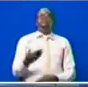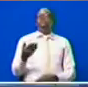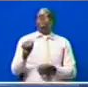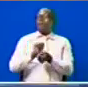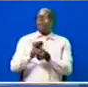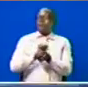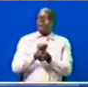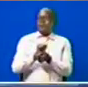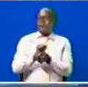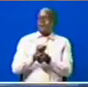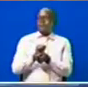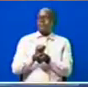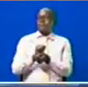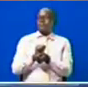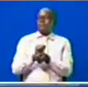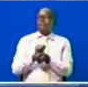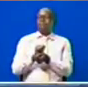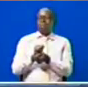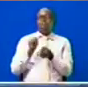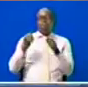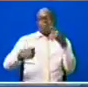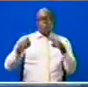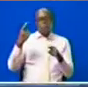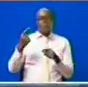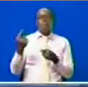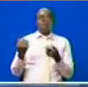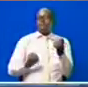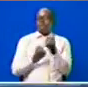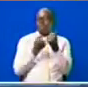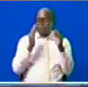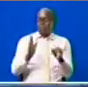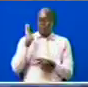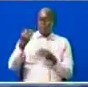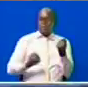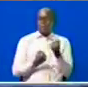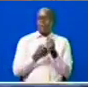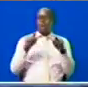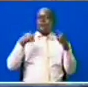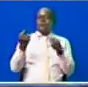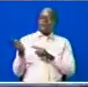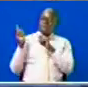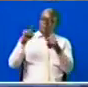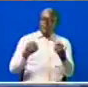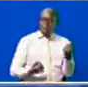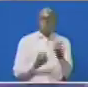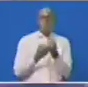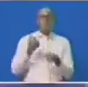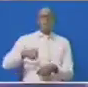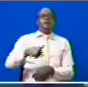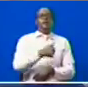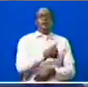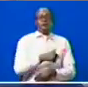Friday hiyo, dhidi ya Swaziland tuweza shinda na tunaomba mafan pia wata support team, at least wakuje stadium wa support team kwa wingi.